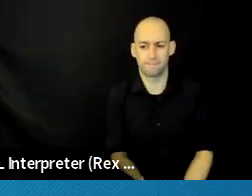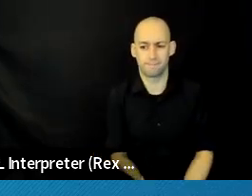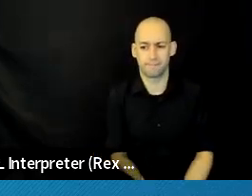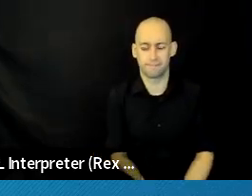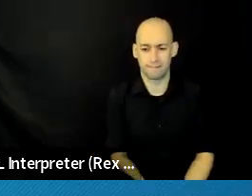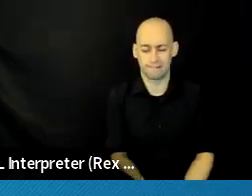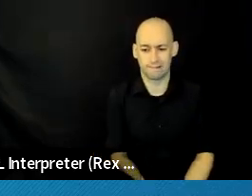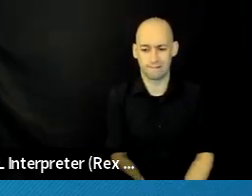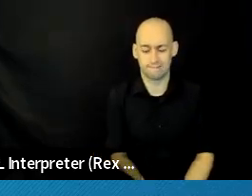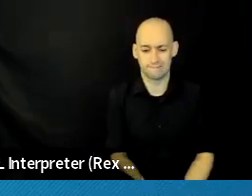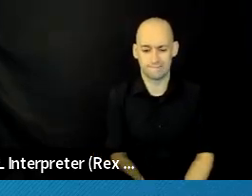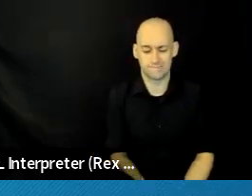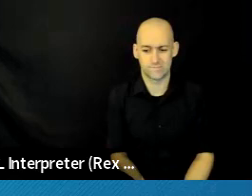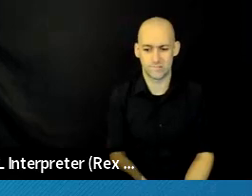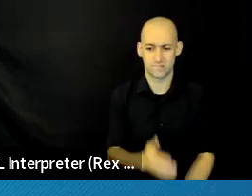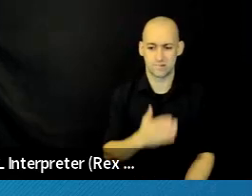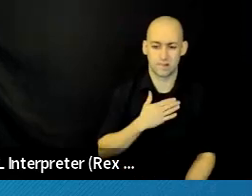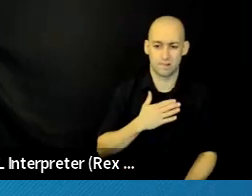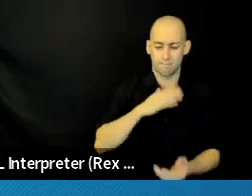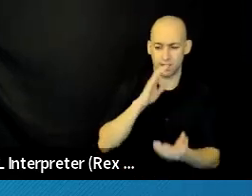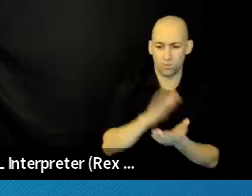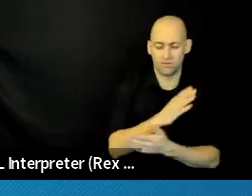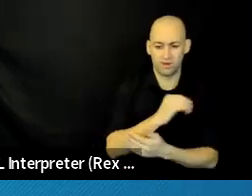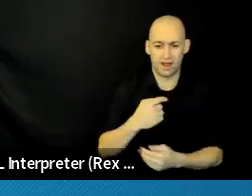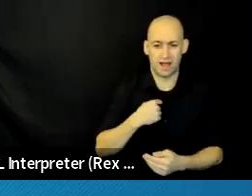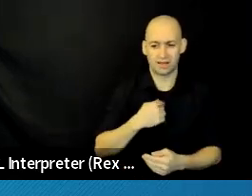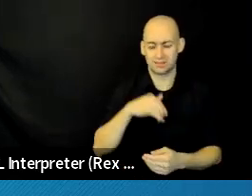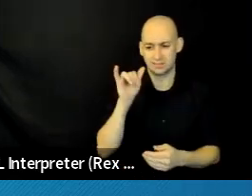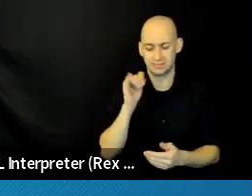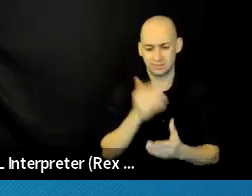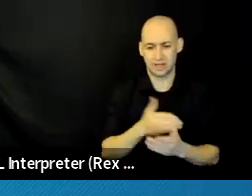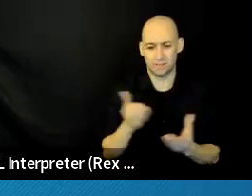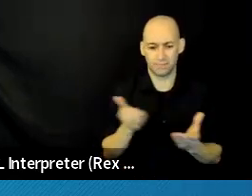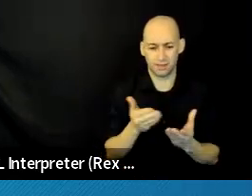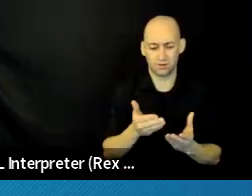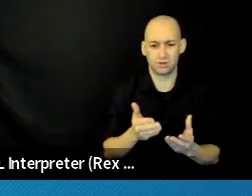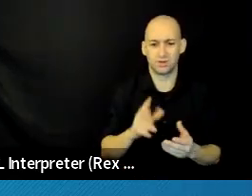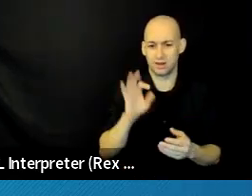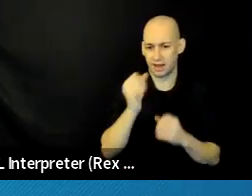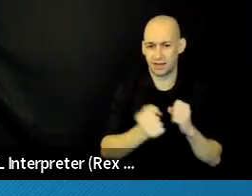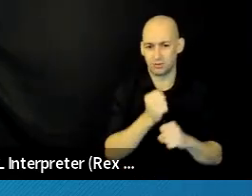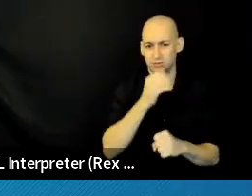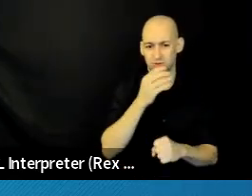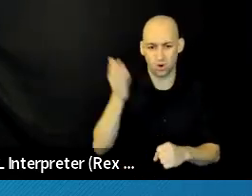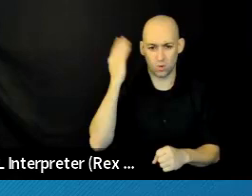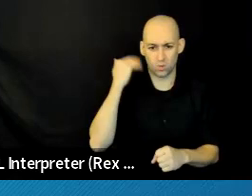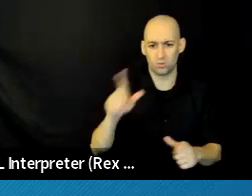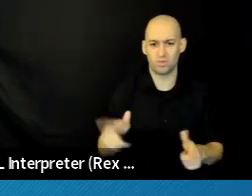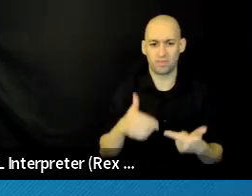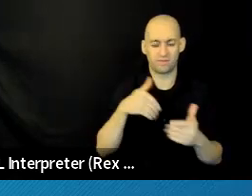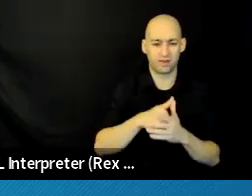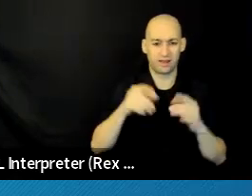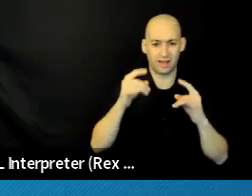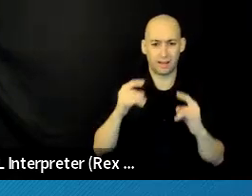The wife and I, we stopped here 9 years ago. Right. You were living in the camper out there. Yep. You hadn't got the